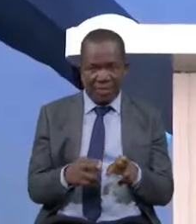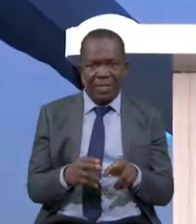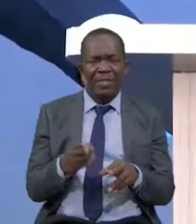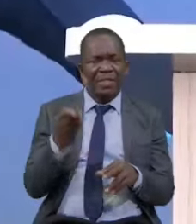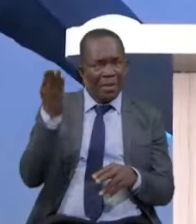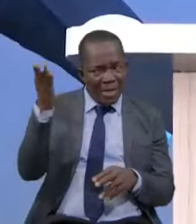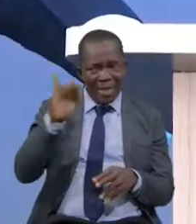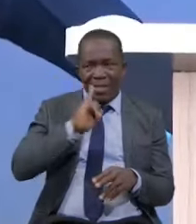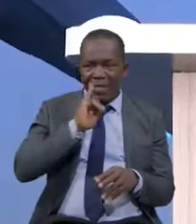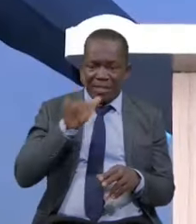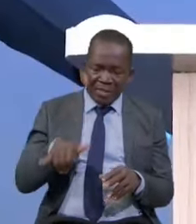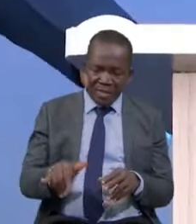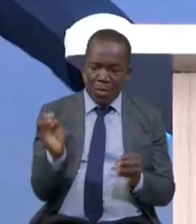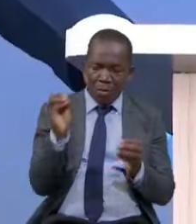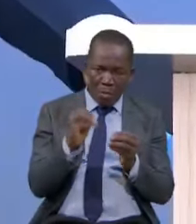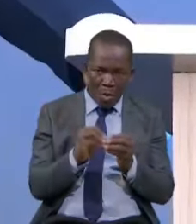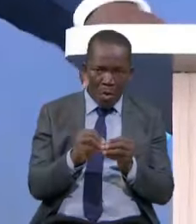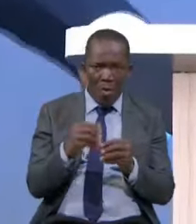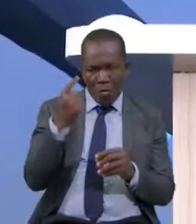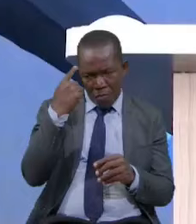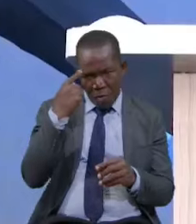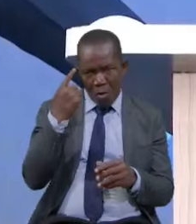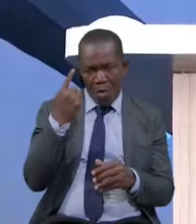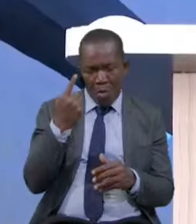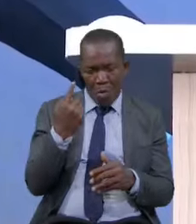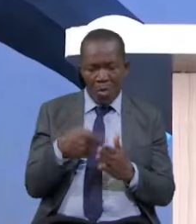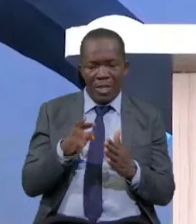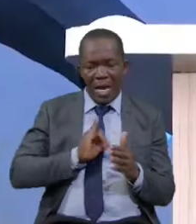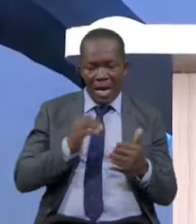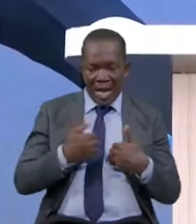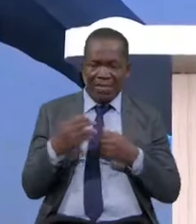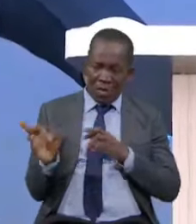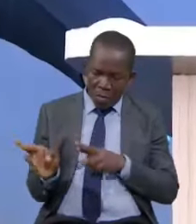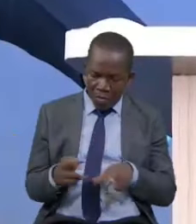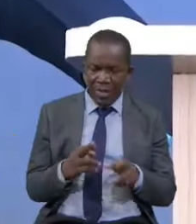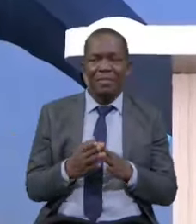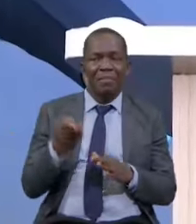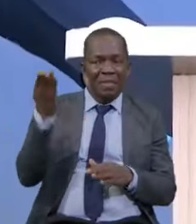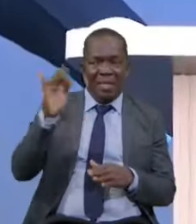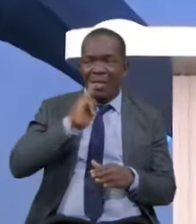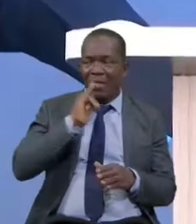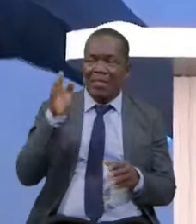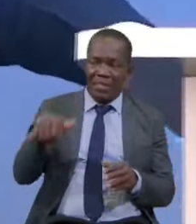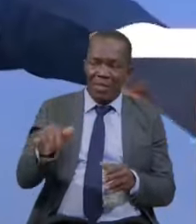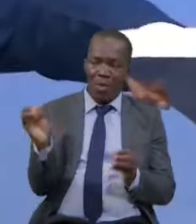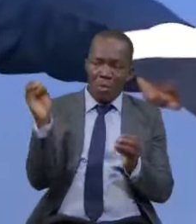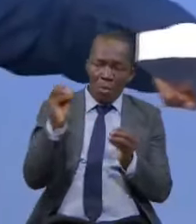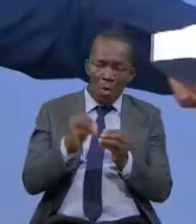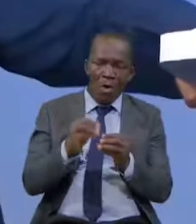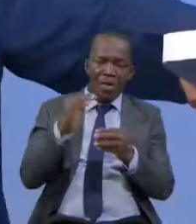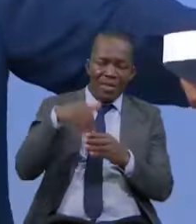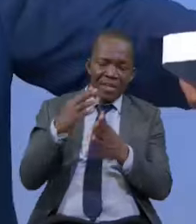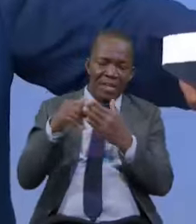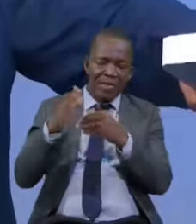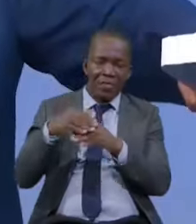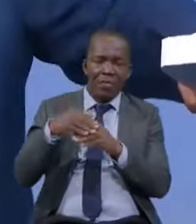to what I have. There is still more in heaven to be given to me, much more and